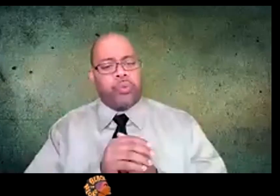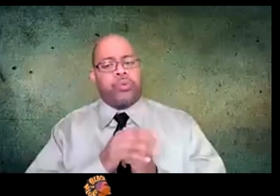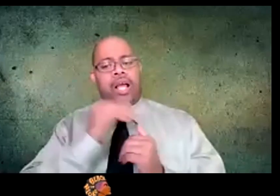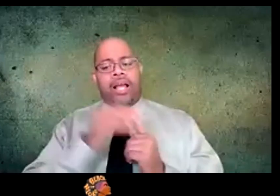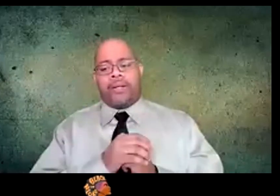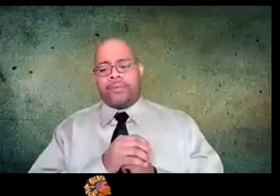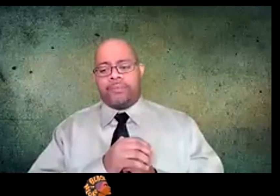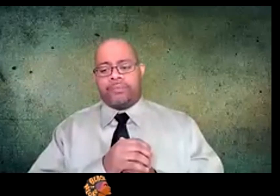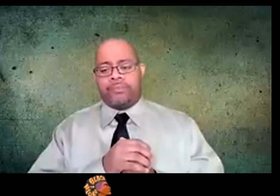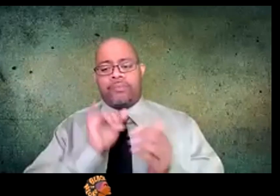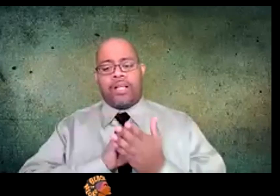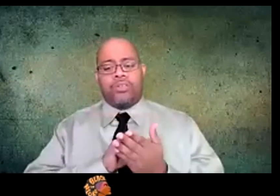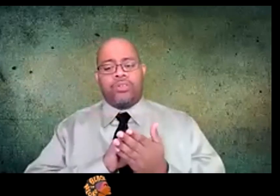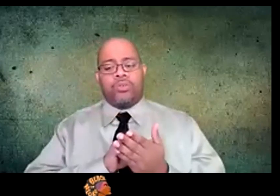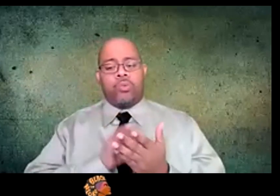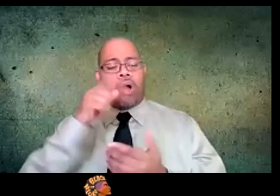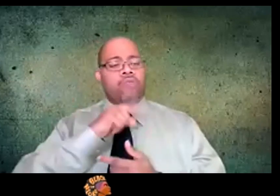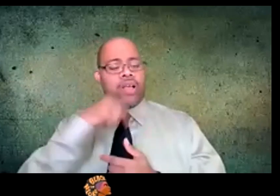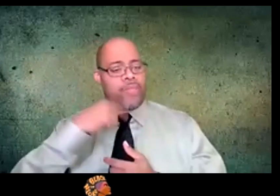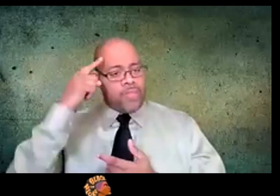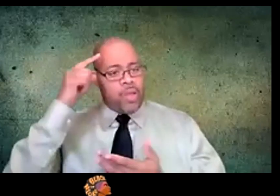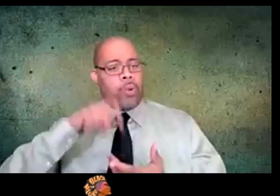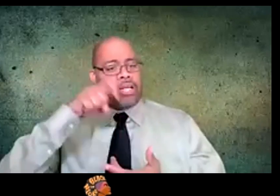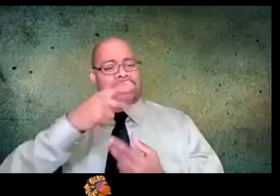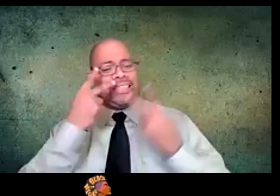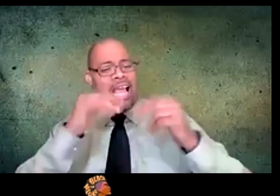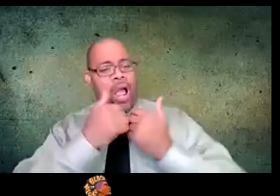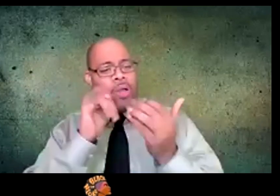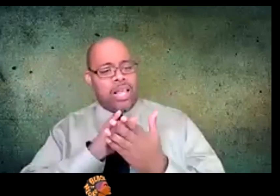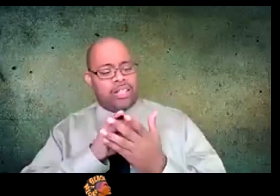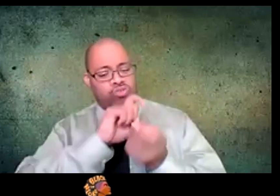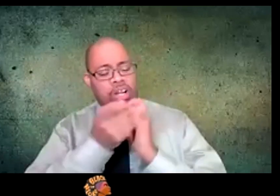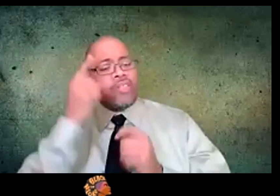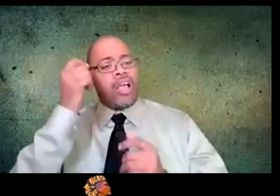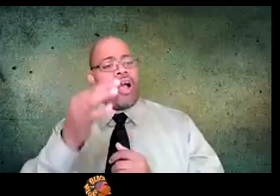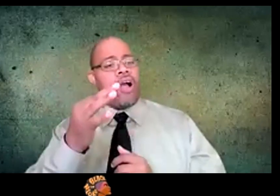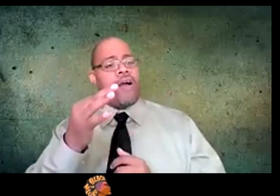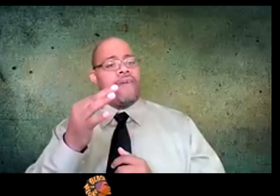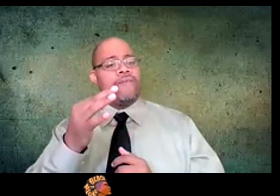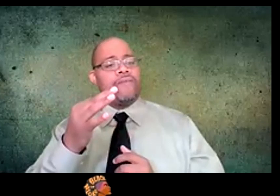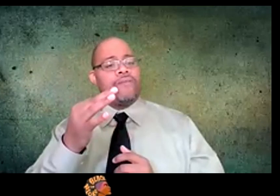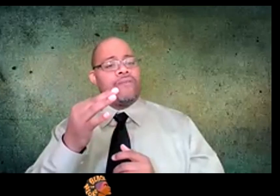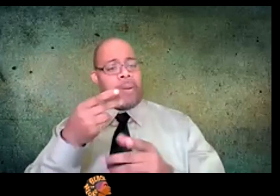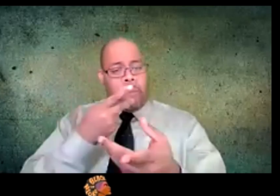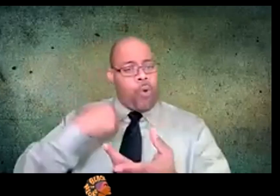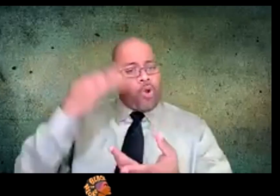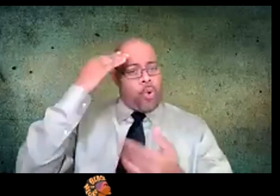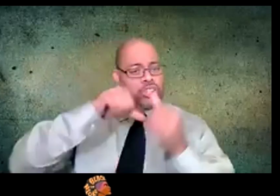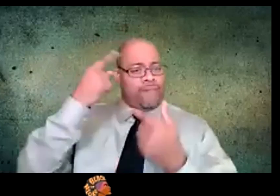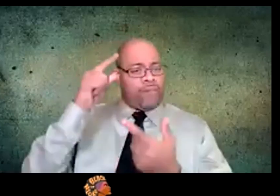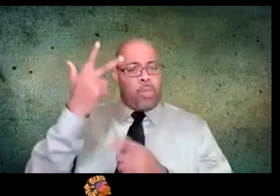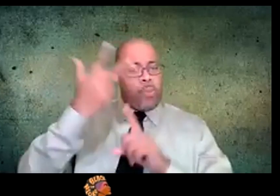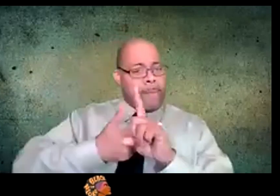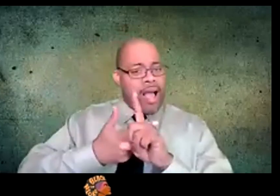that's where I really think we need to see how this evolves. I mean, think of think about, Shane, you and I have known each other for 3